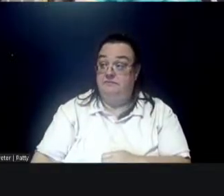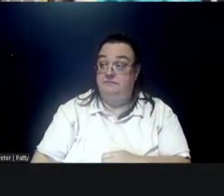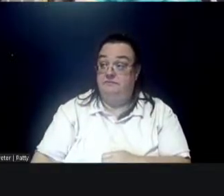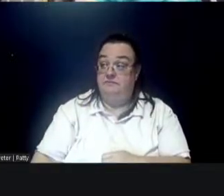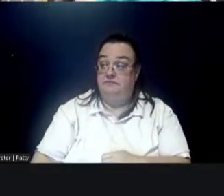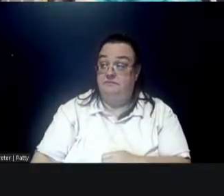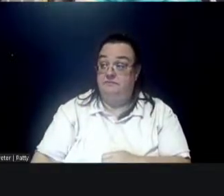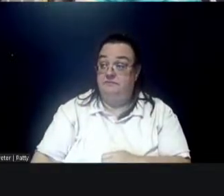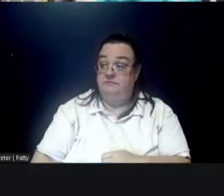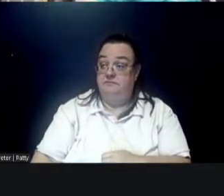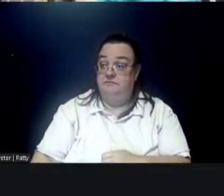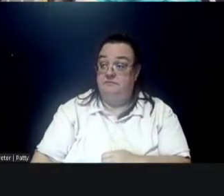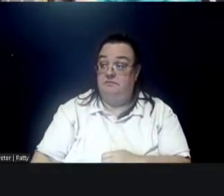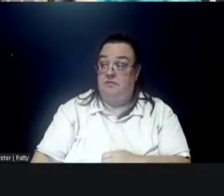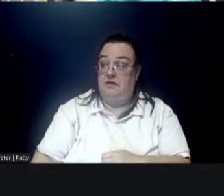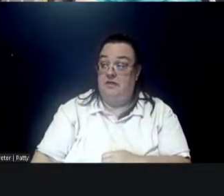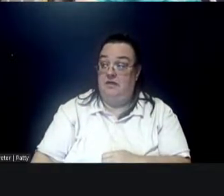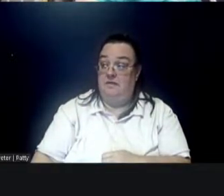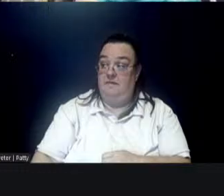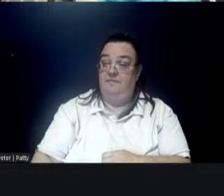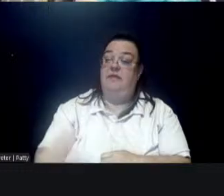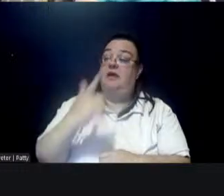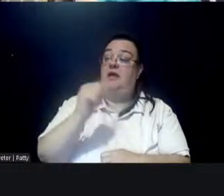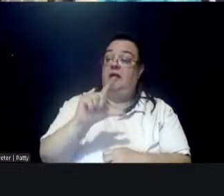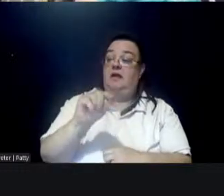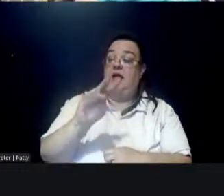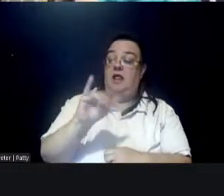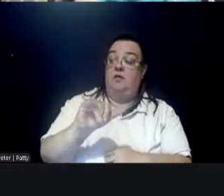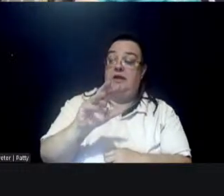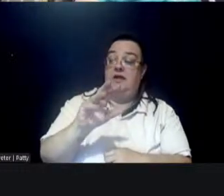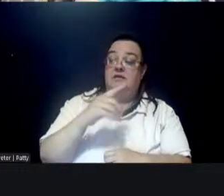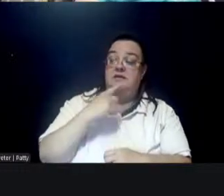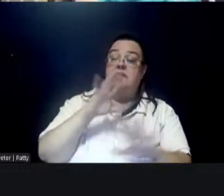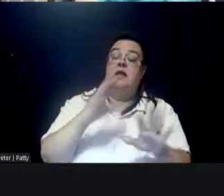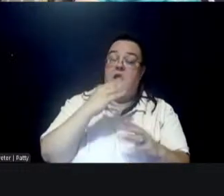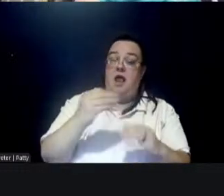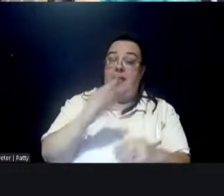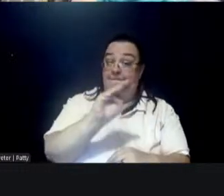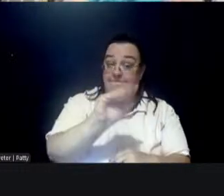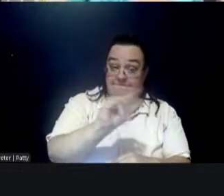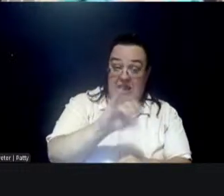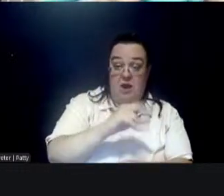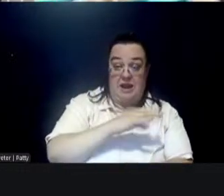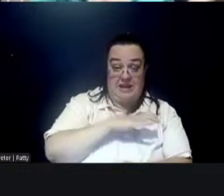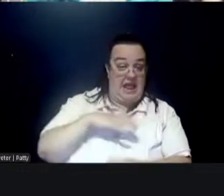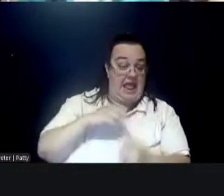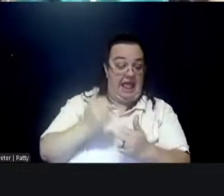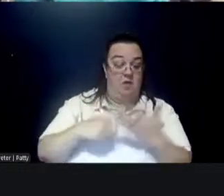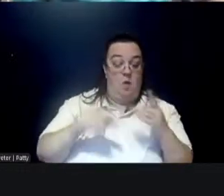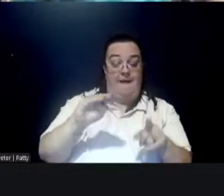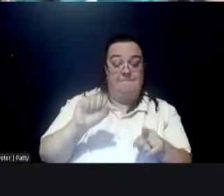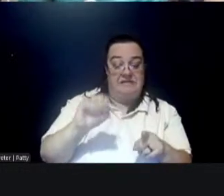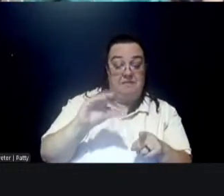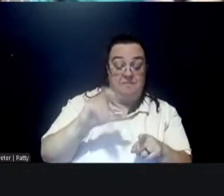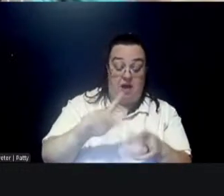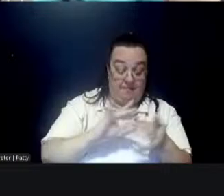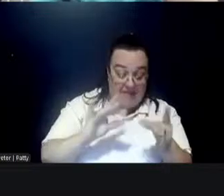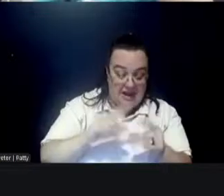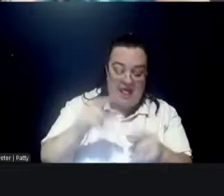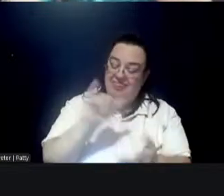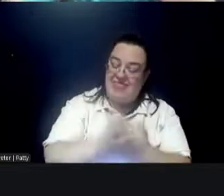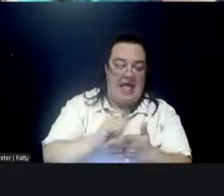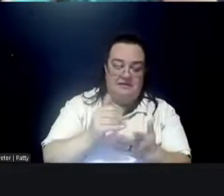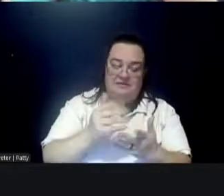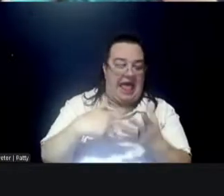And Mayor and Council, please know everything that Ms. Mock just indicated, that was beyond the town's control as far